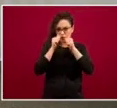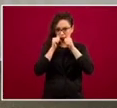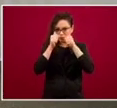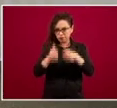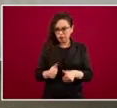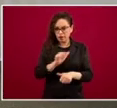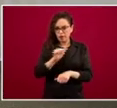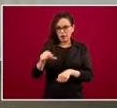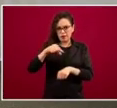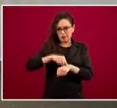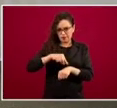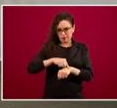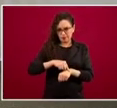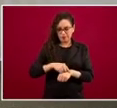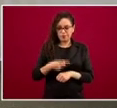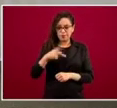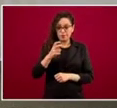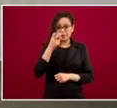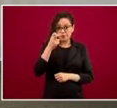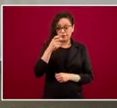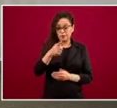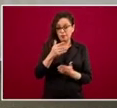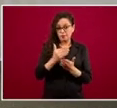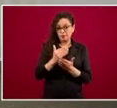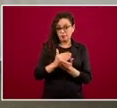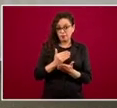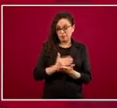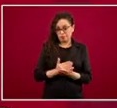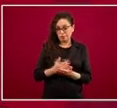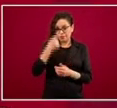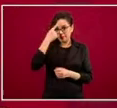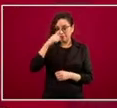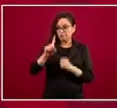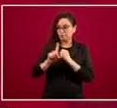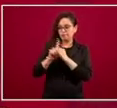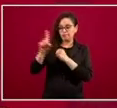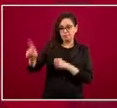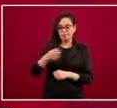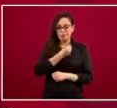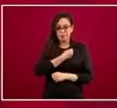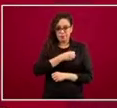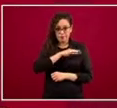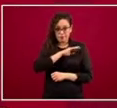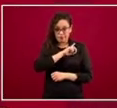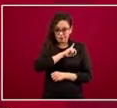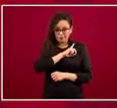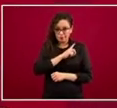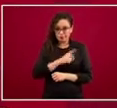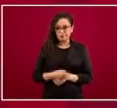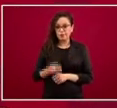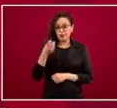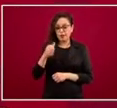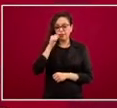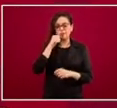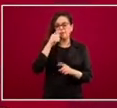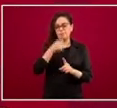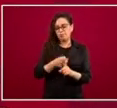don't have anything to do with medical treatment but are also involved within this process.